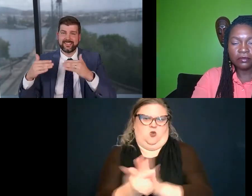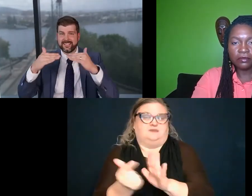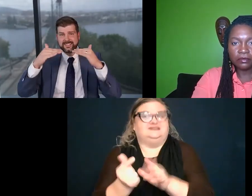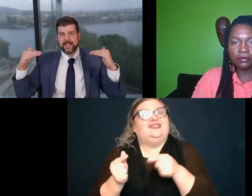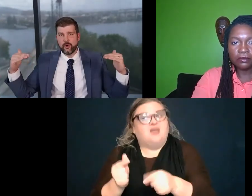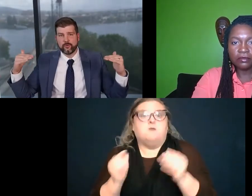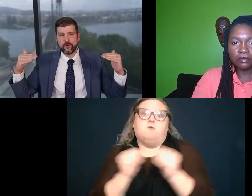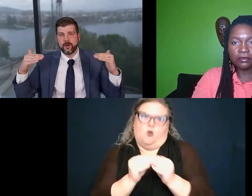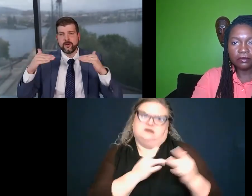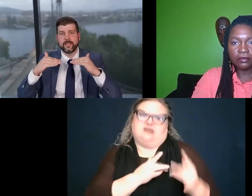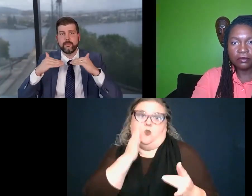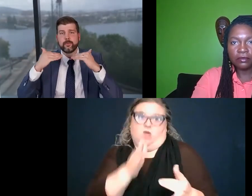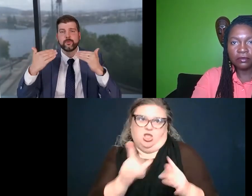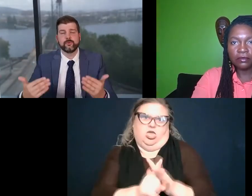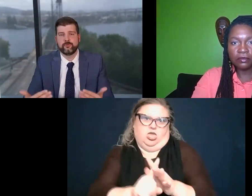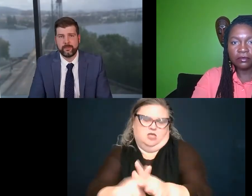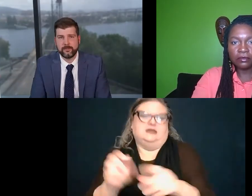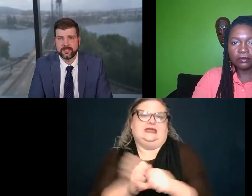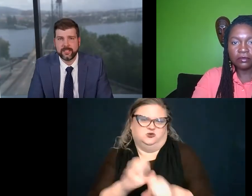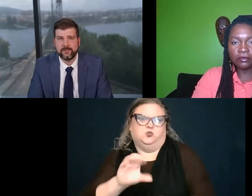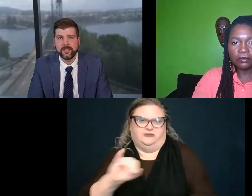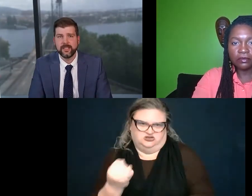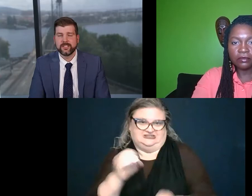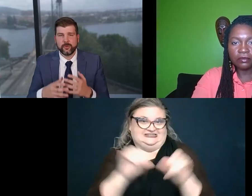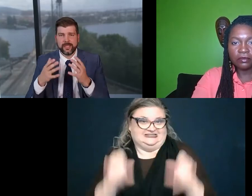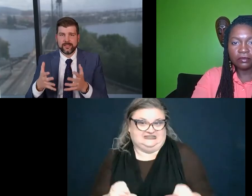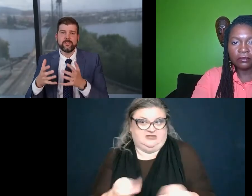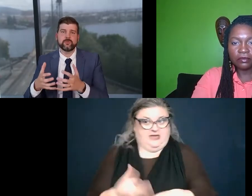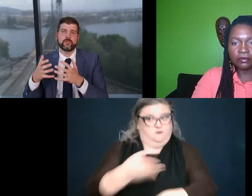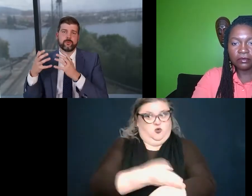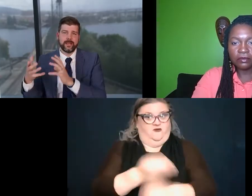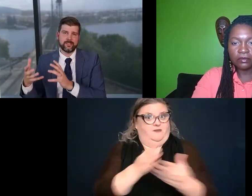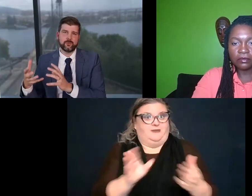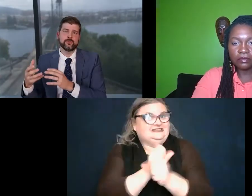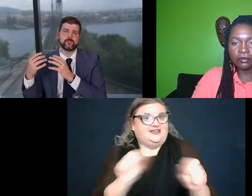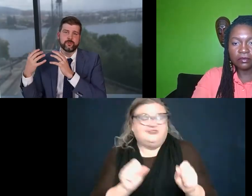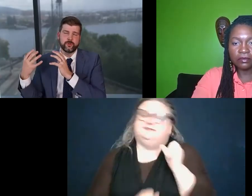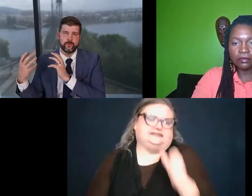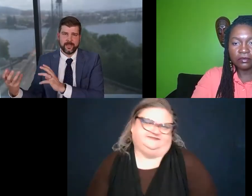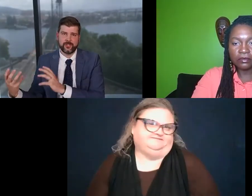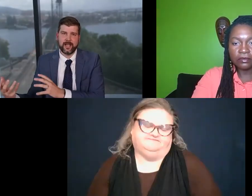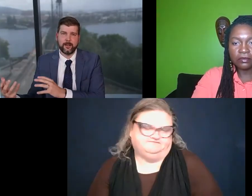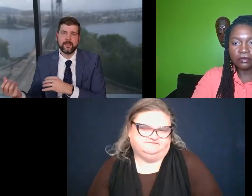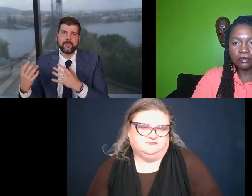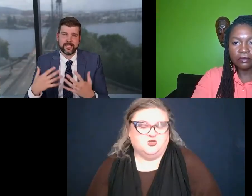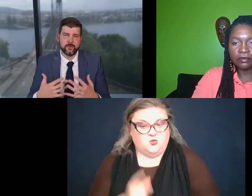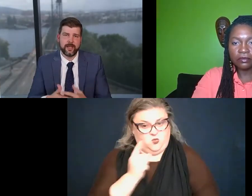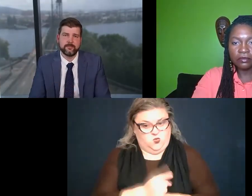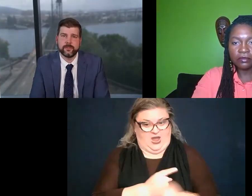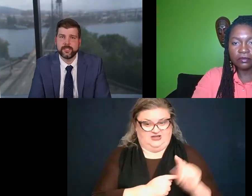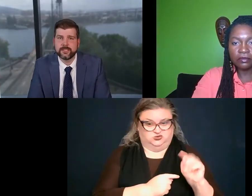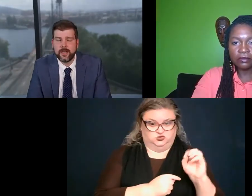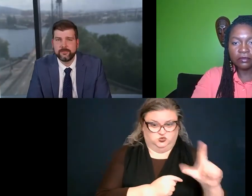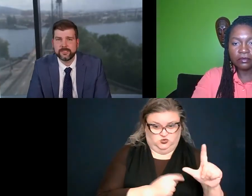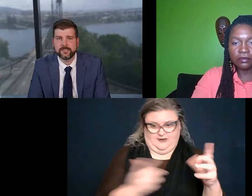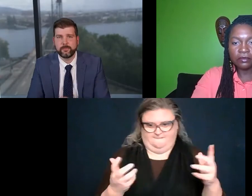And it does not overall improve public safety. So we need to use the right tools for the right job. And that's what I'm